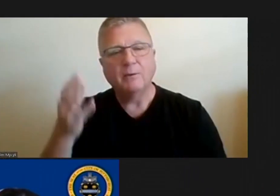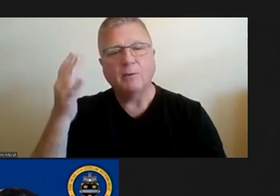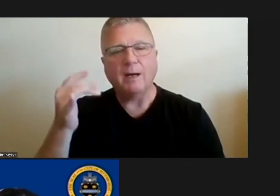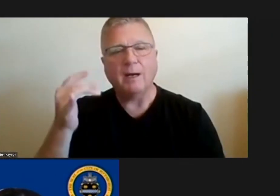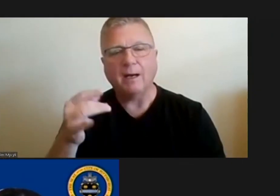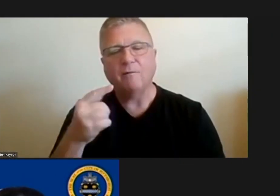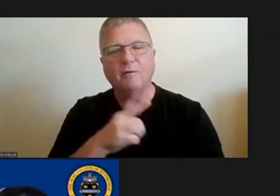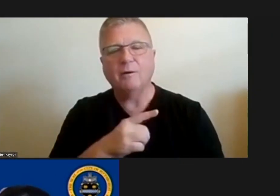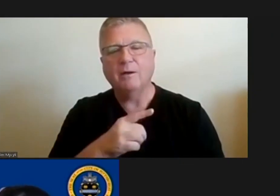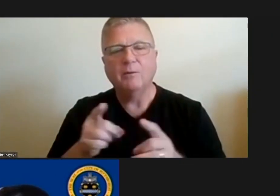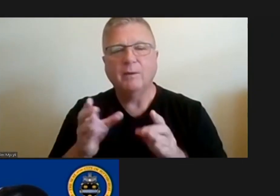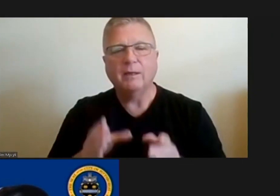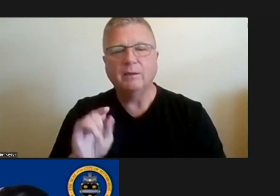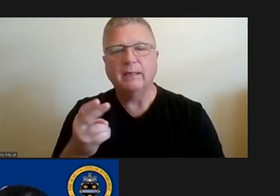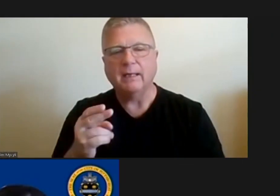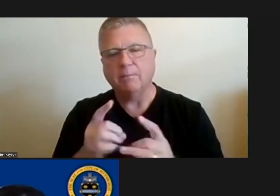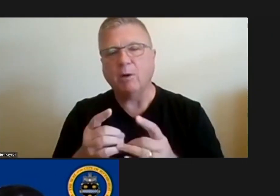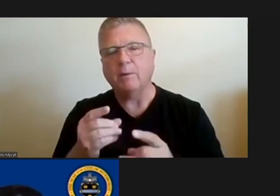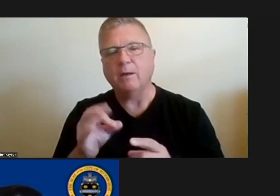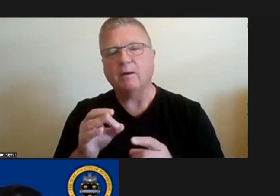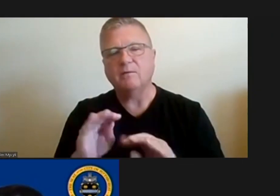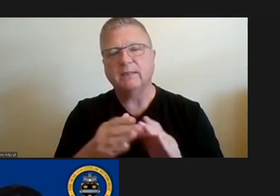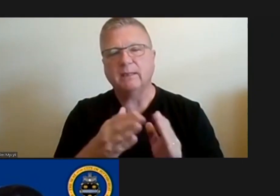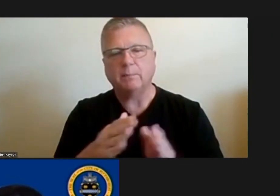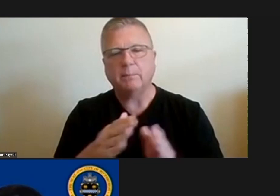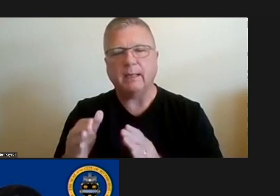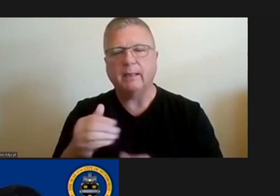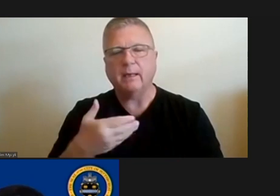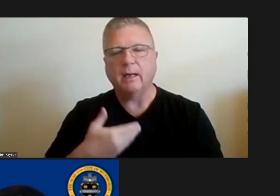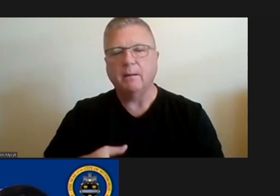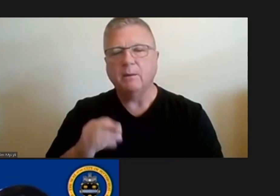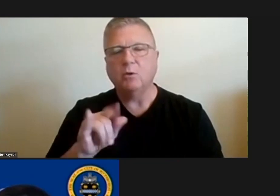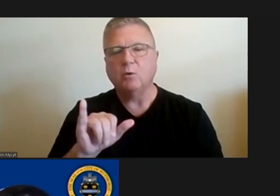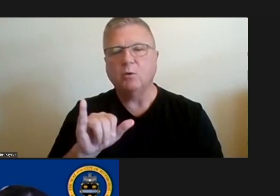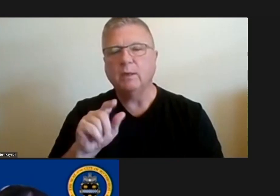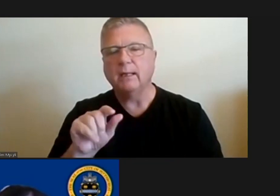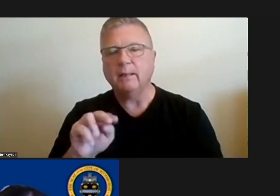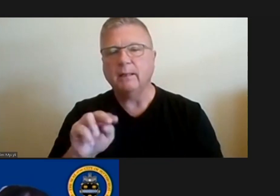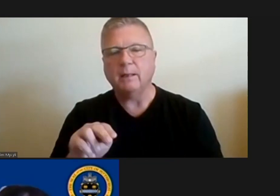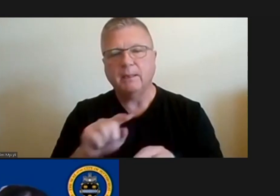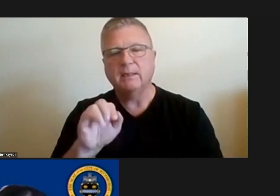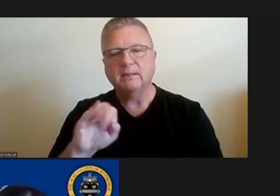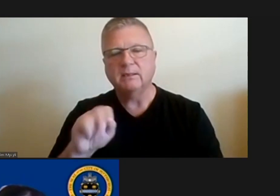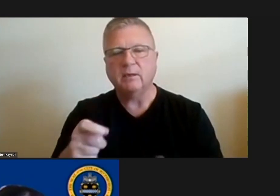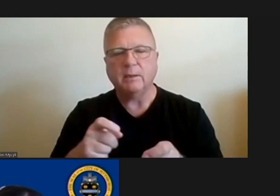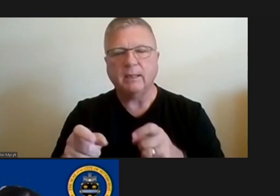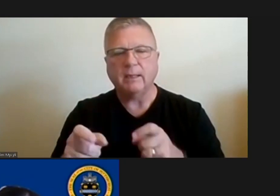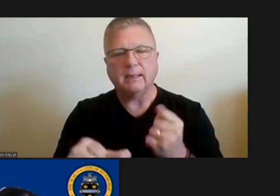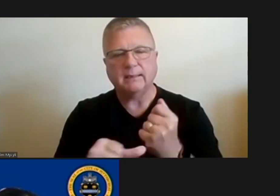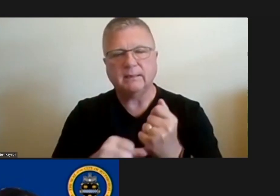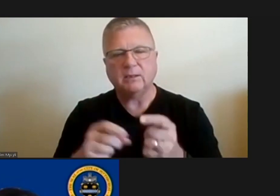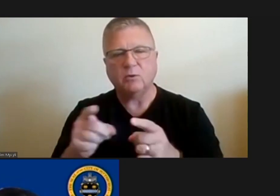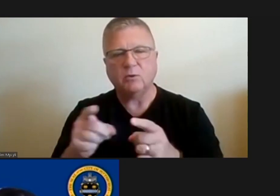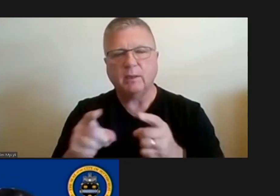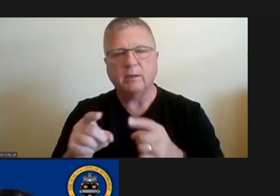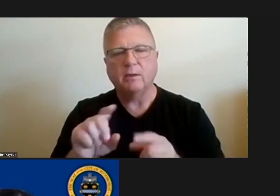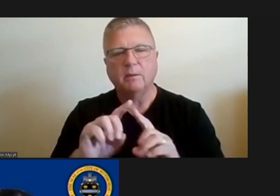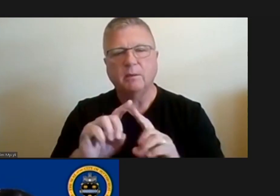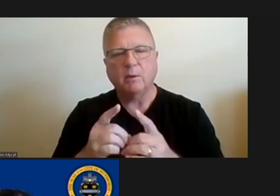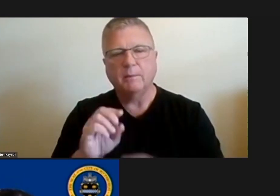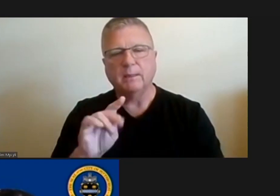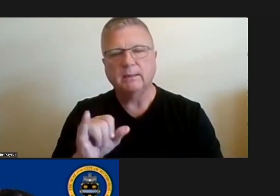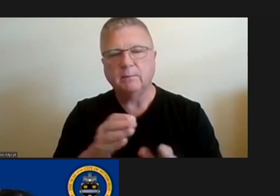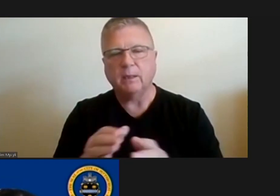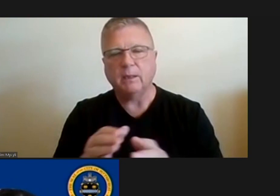Planning. I'm Corey Lehman. I'm the city's zoning administrator and an assistant director in the Department of City Planning, joined by my colleague